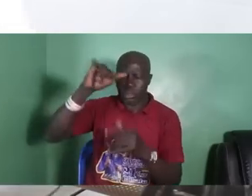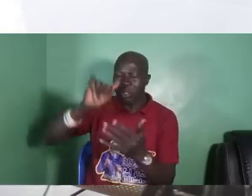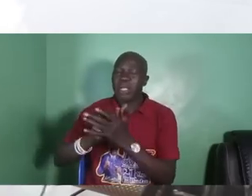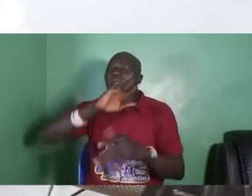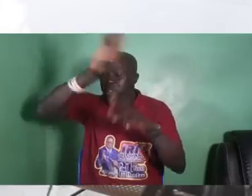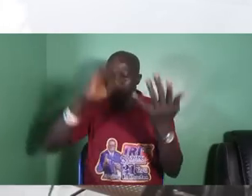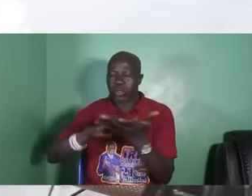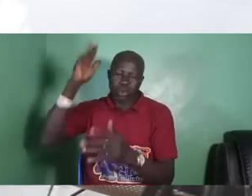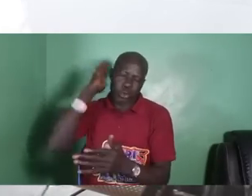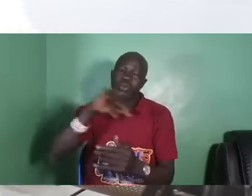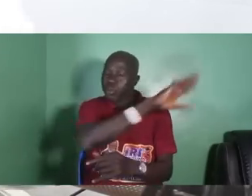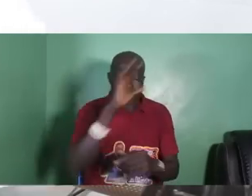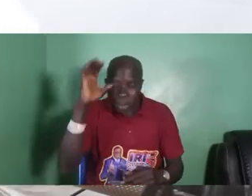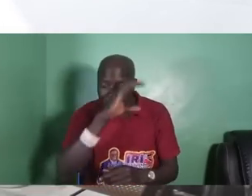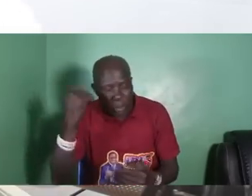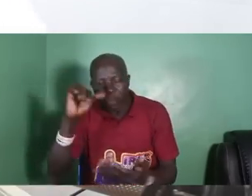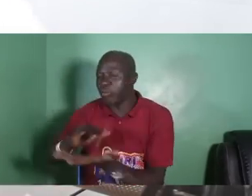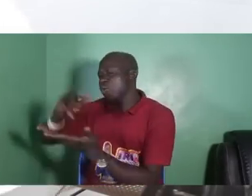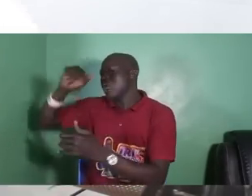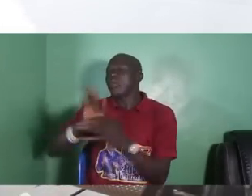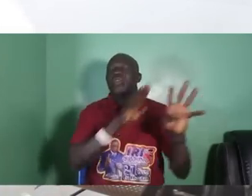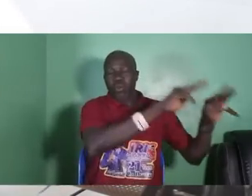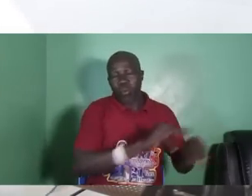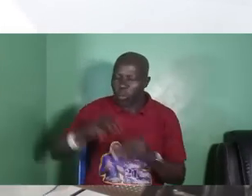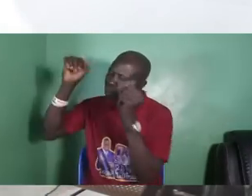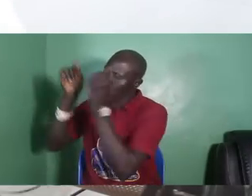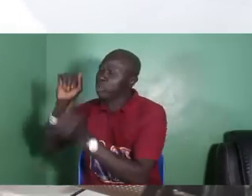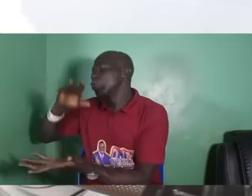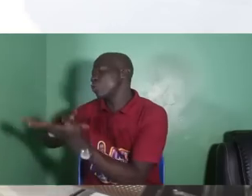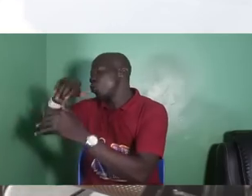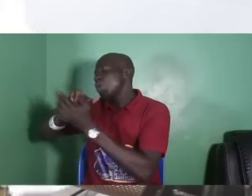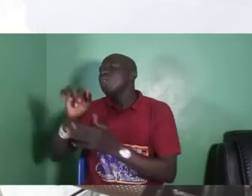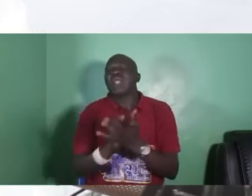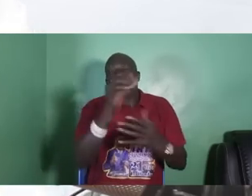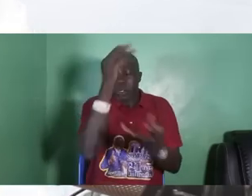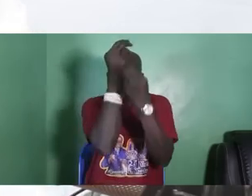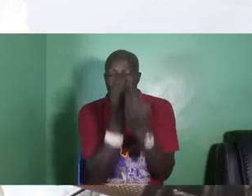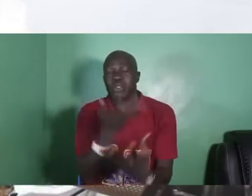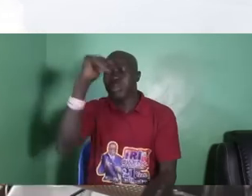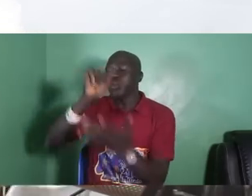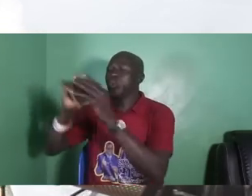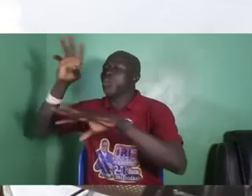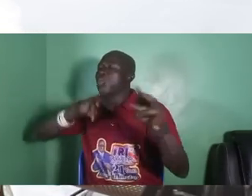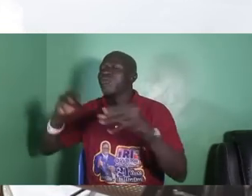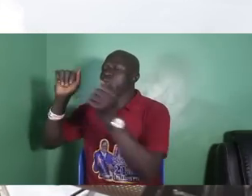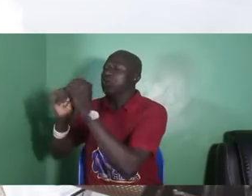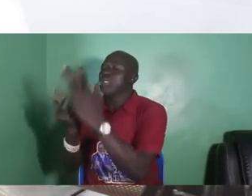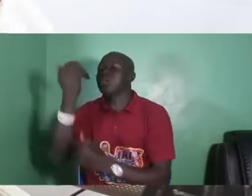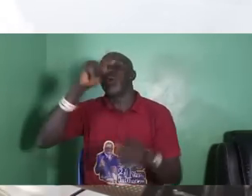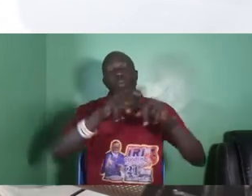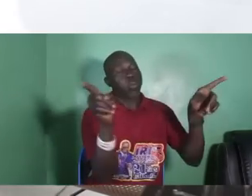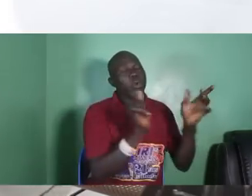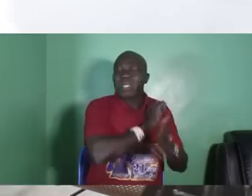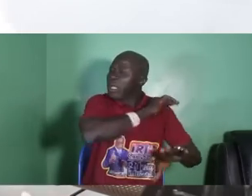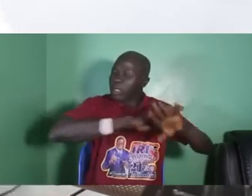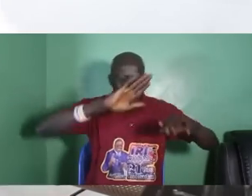ma wa ogo glory will see after glory ogo ma mo ogo glory will walk with glory olamba olari which is what we reach is sugbon then oh